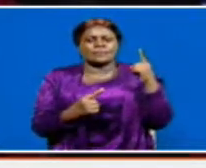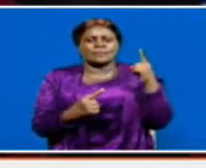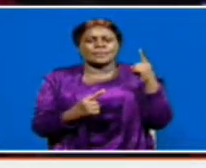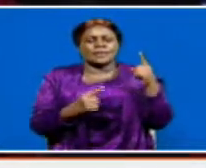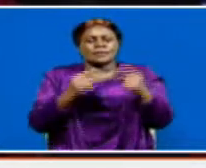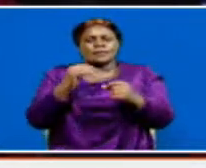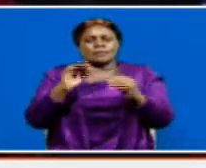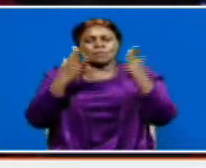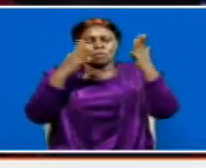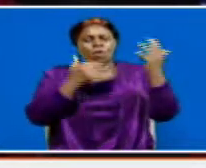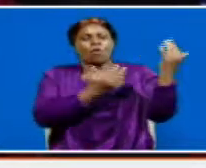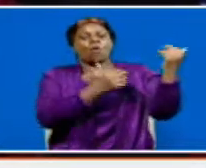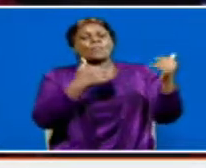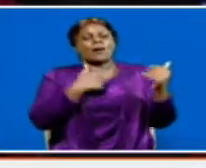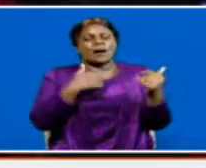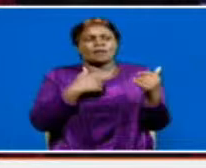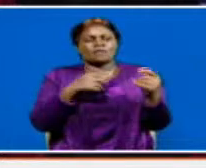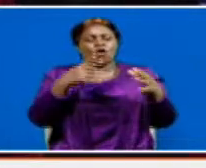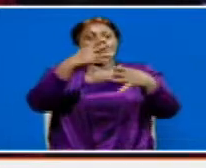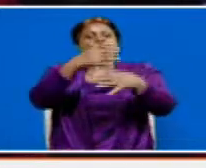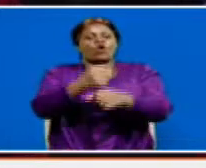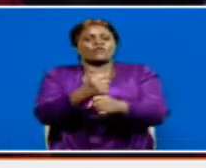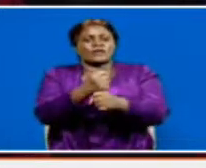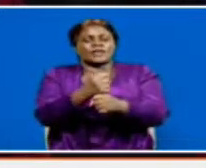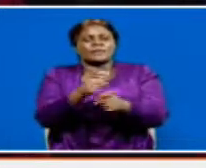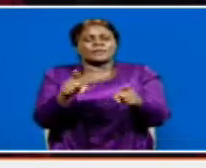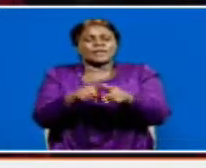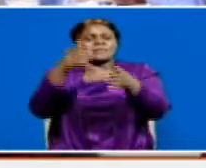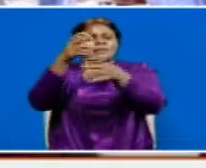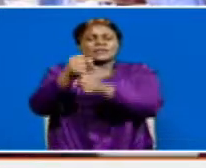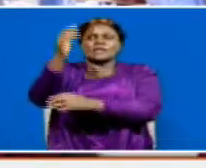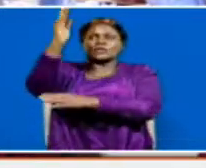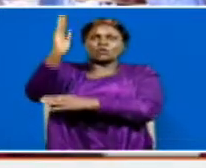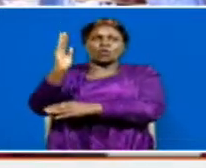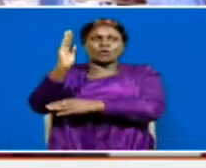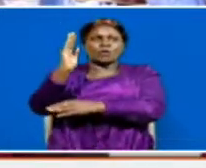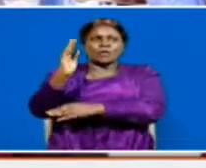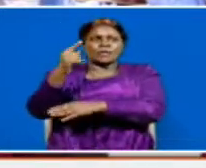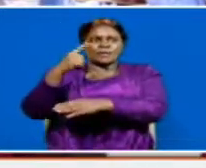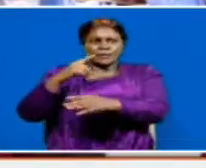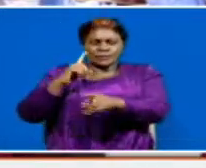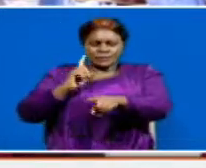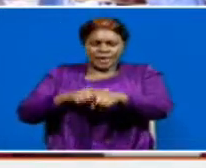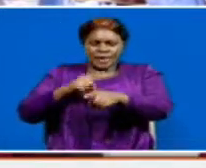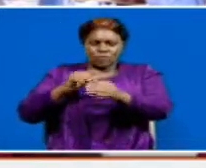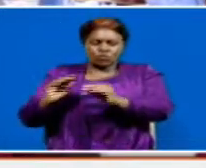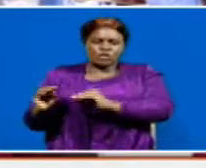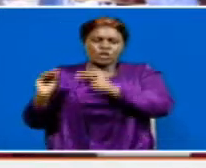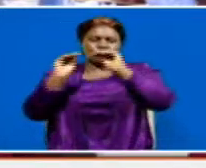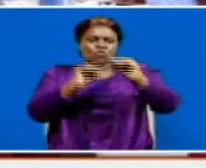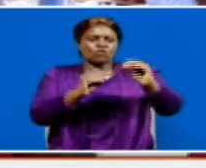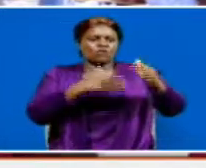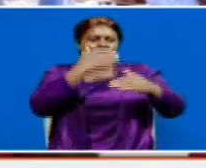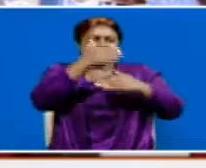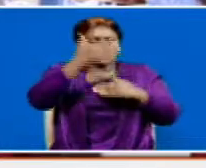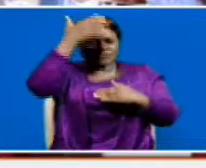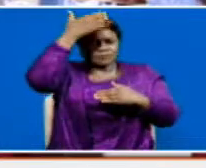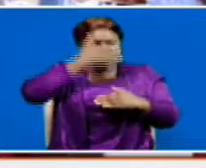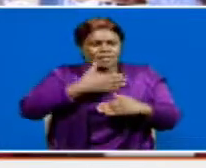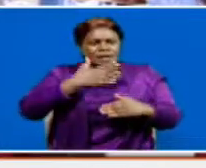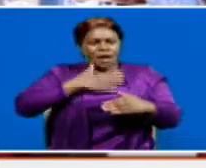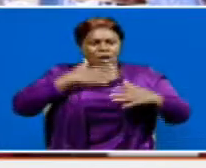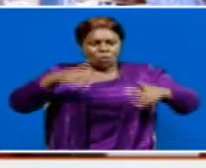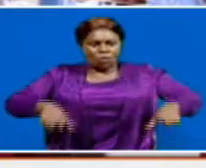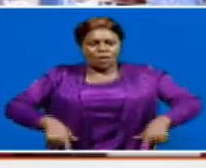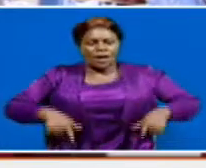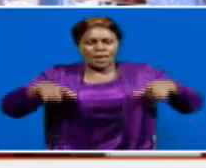with a lot of hope and confidence and in trust in God. As we go to the next phase of our